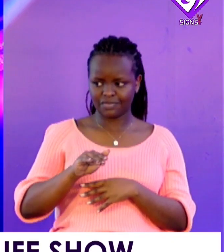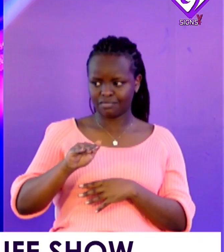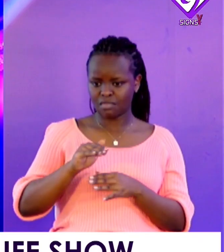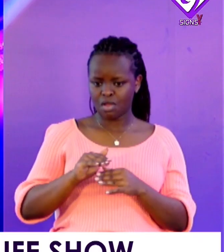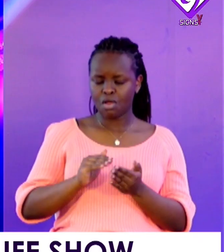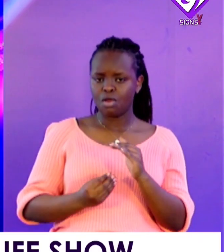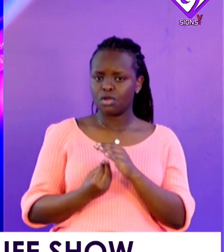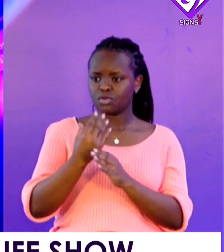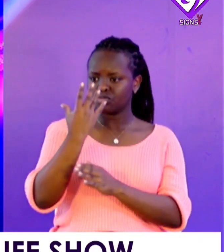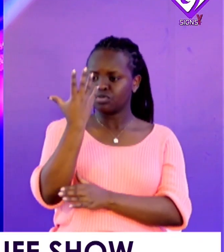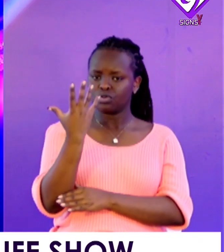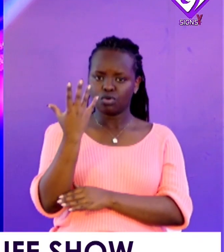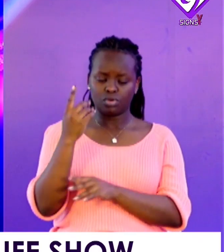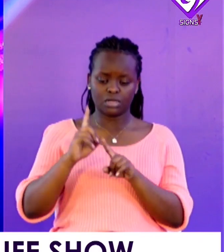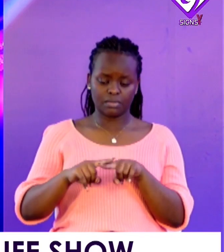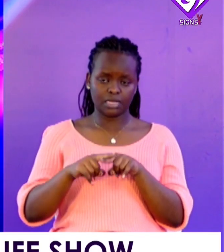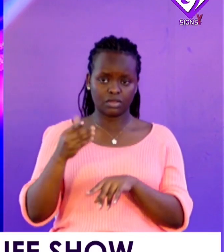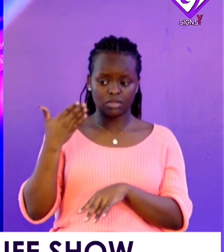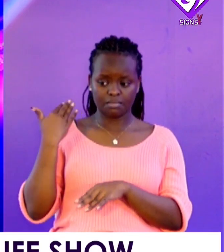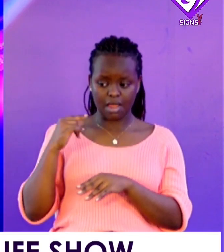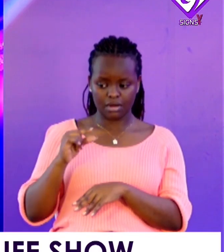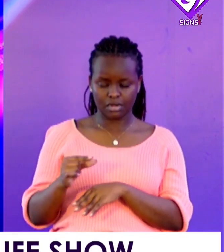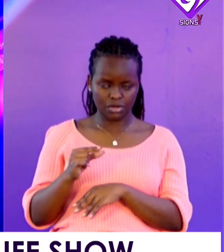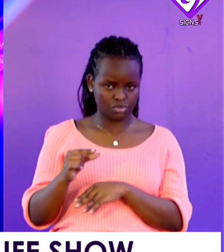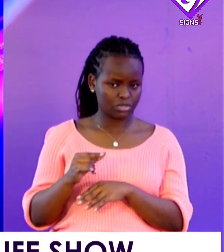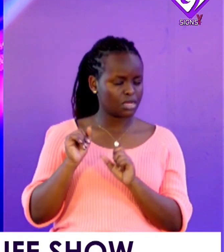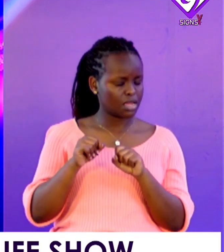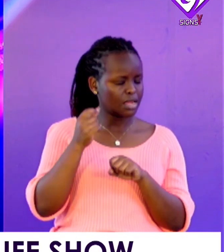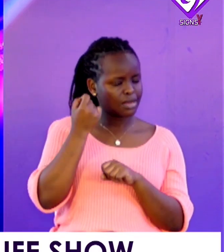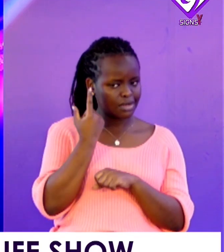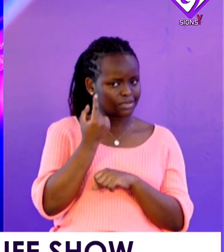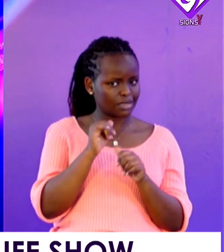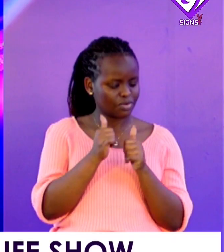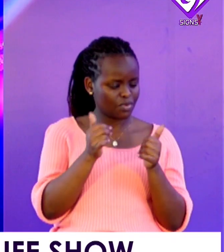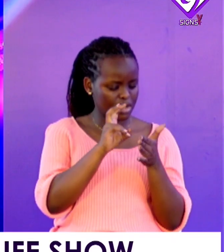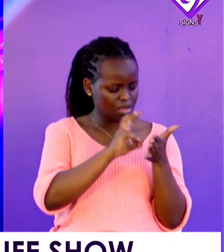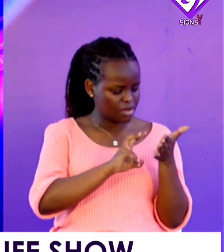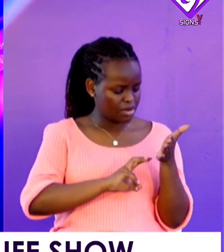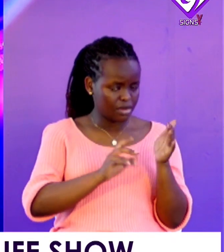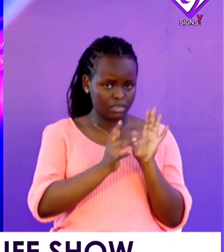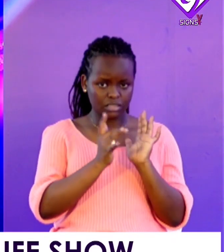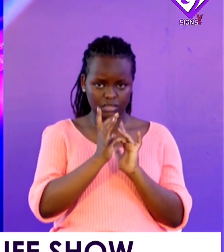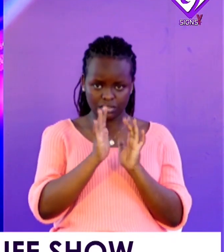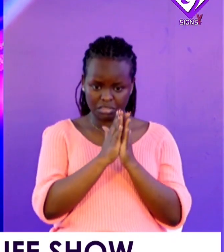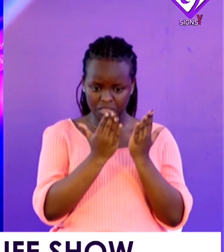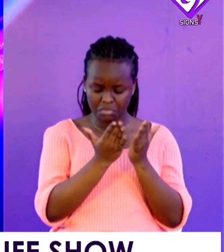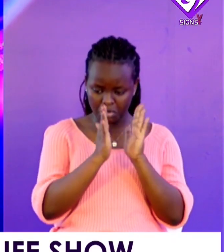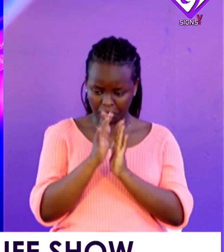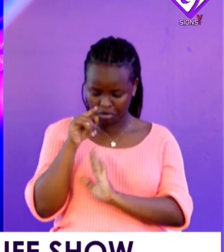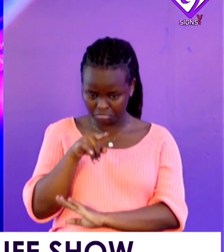depending on your background, you're able to grow to understand how to read the Bible, to pray for